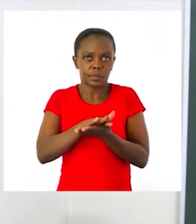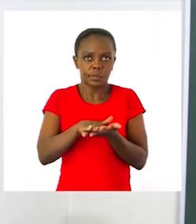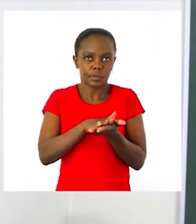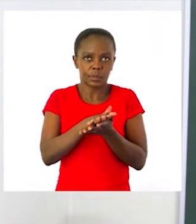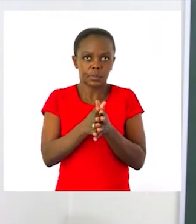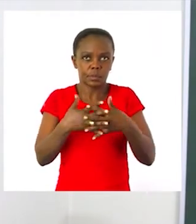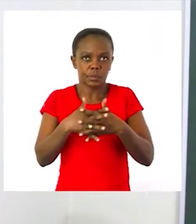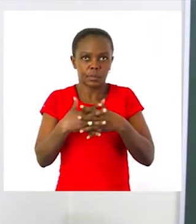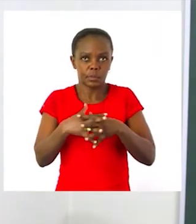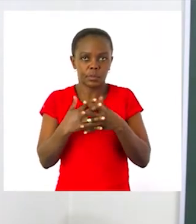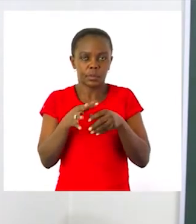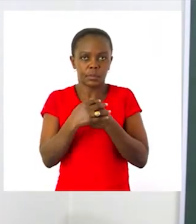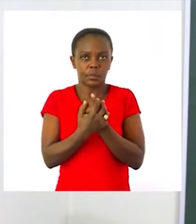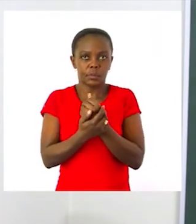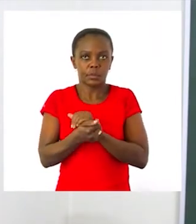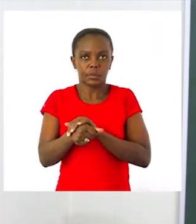Rub your hands.